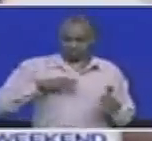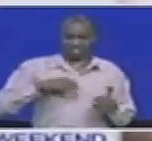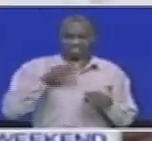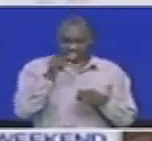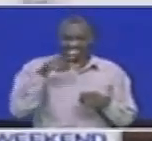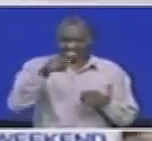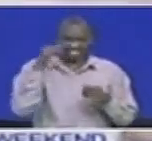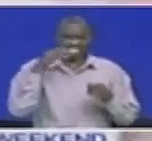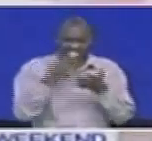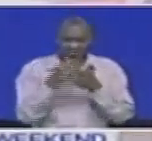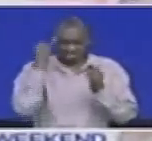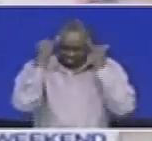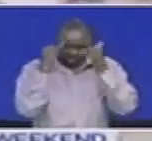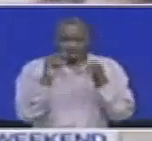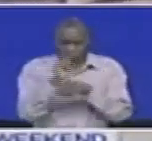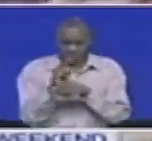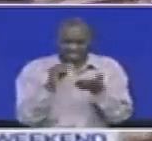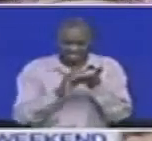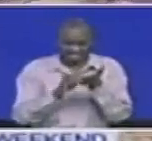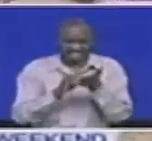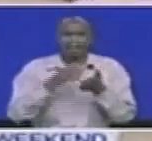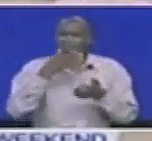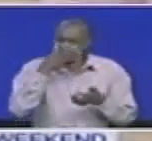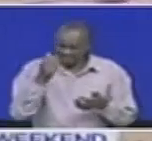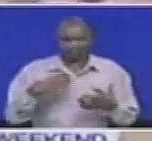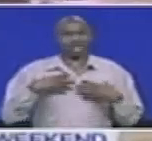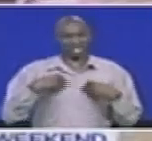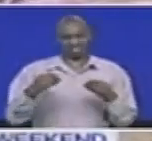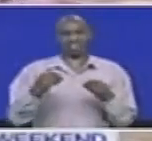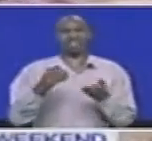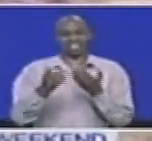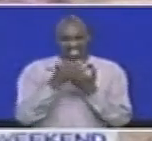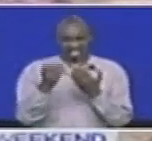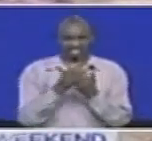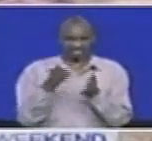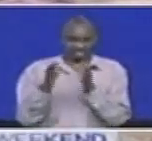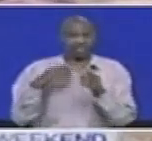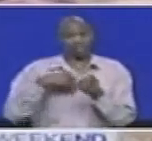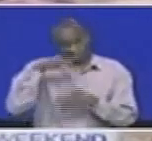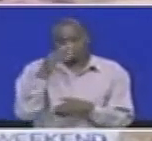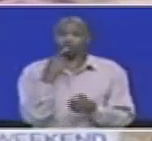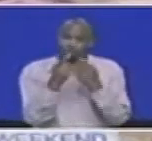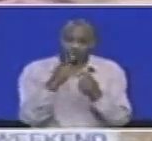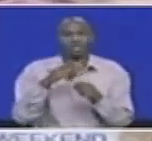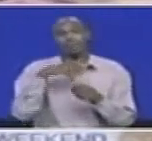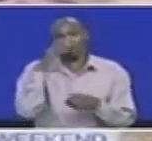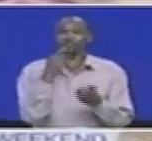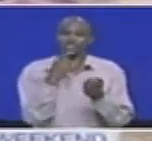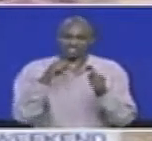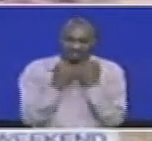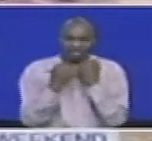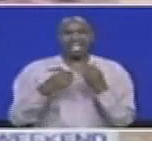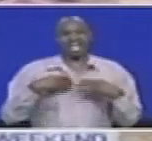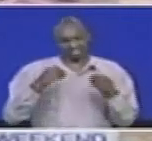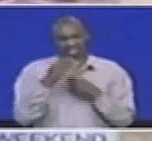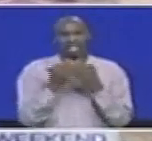initiative, saving using your airtime, would be the best ever for the healthcare system. For the more you talk, the more you save, and the better healthcare